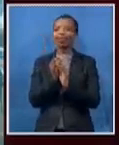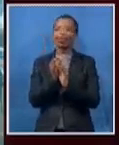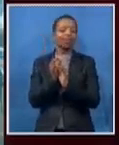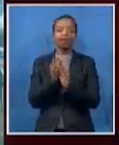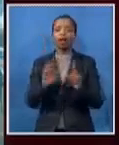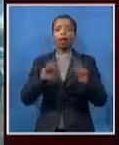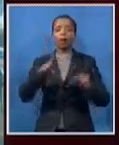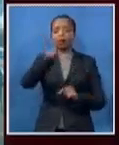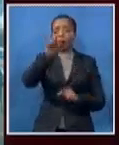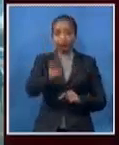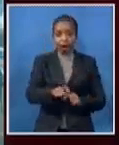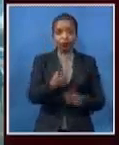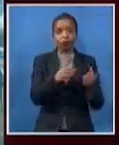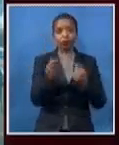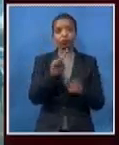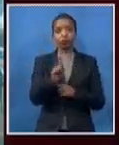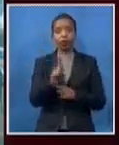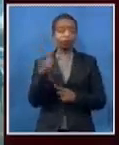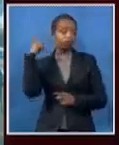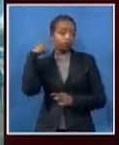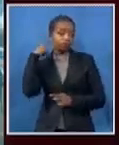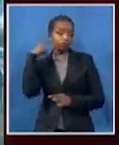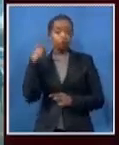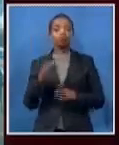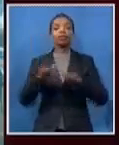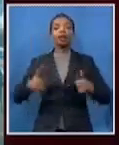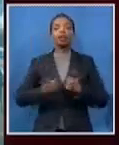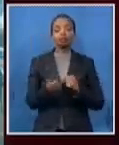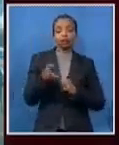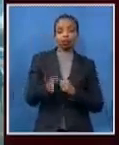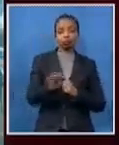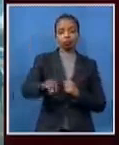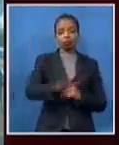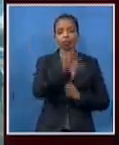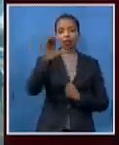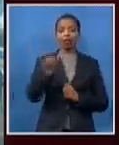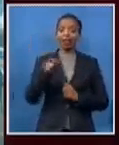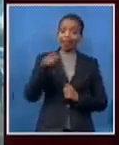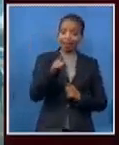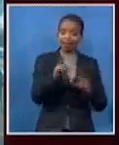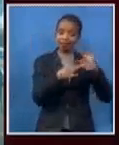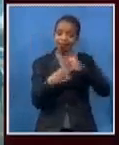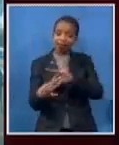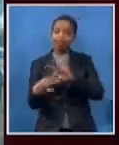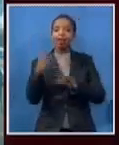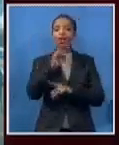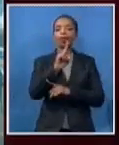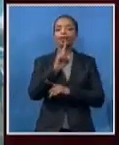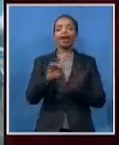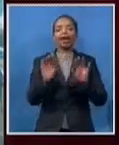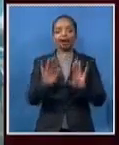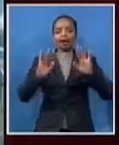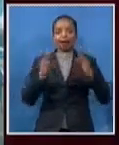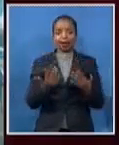South Africa faces, and that relates to how we are going to get much faster growth in this